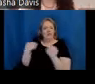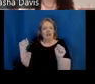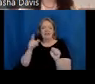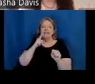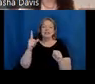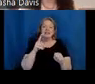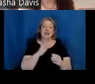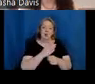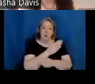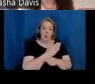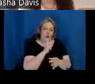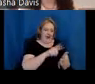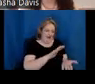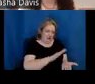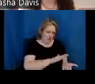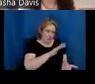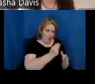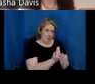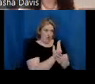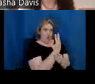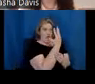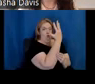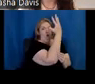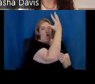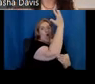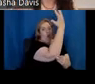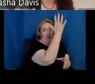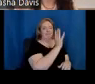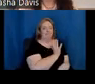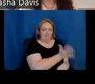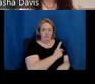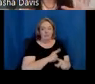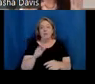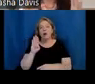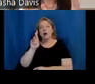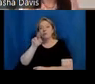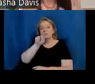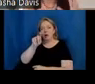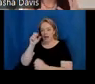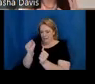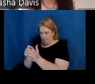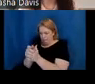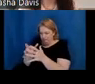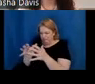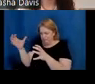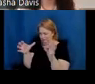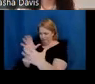So there's a lot of flexibility there that he didn't have working with natural materials that were directly